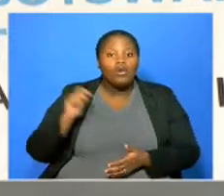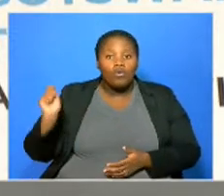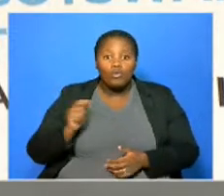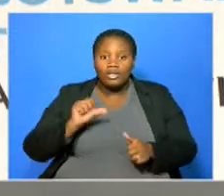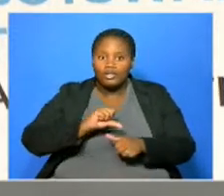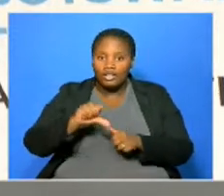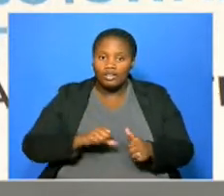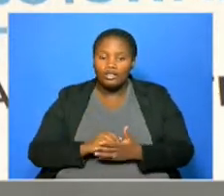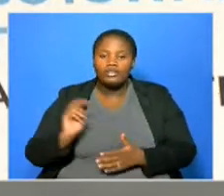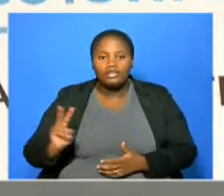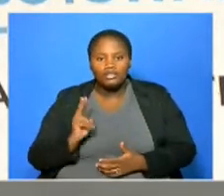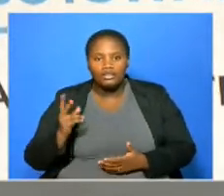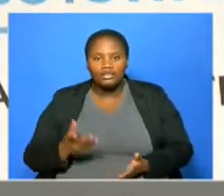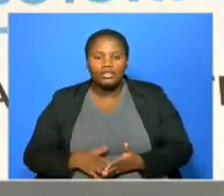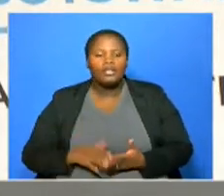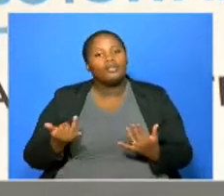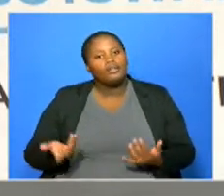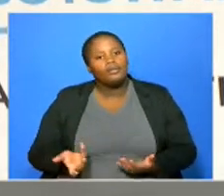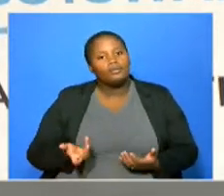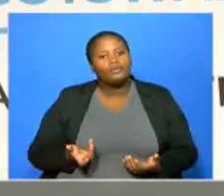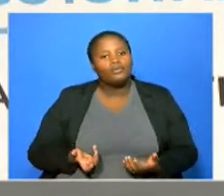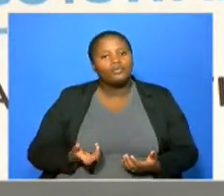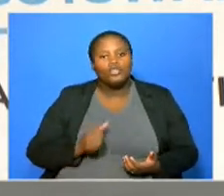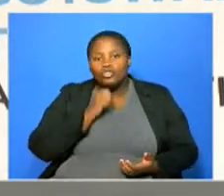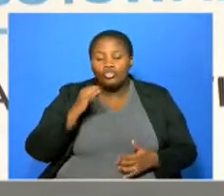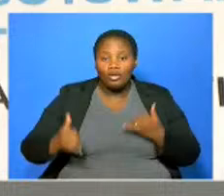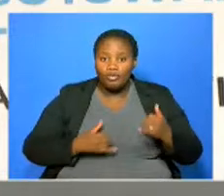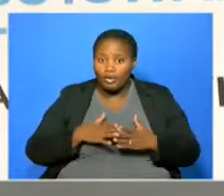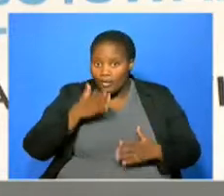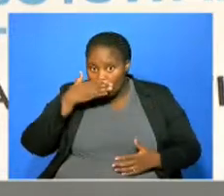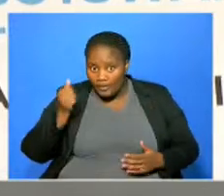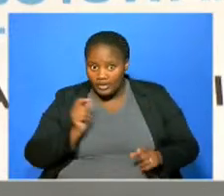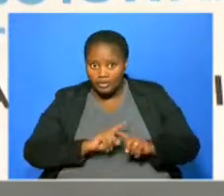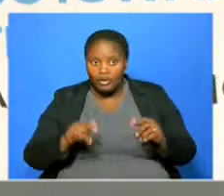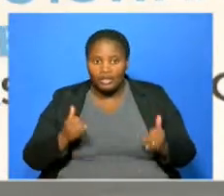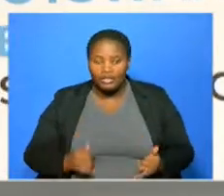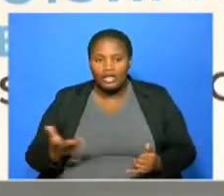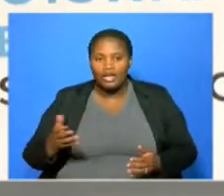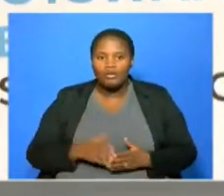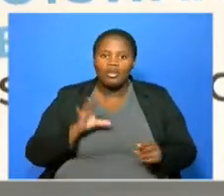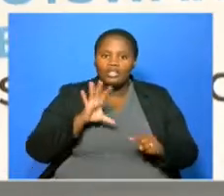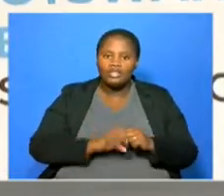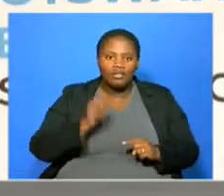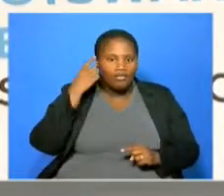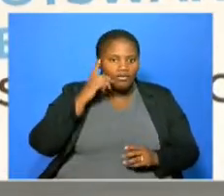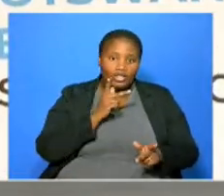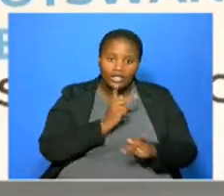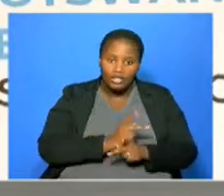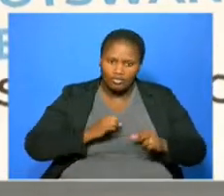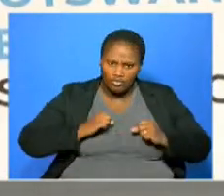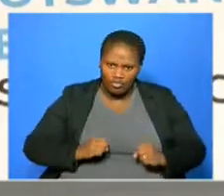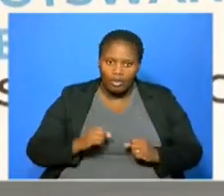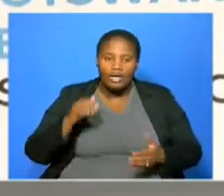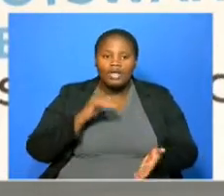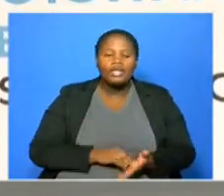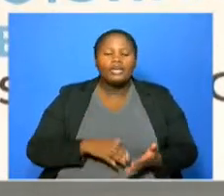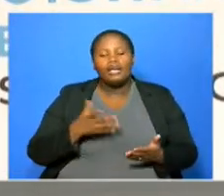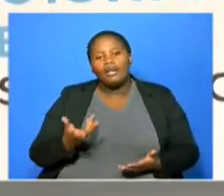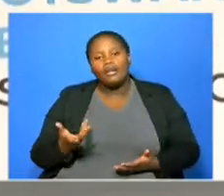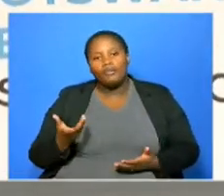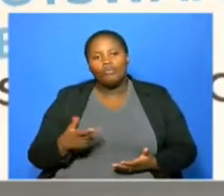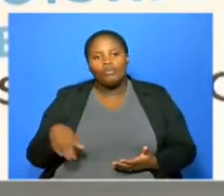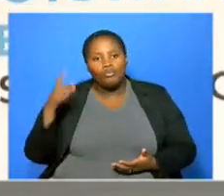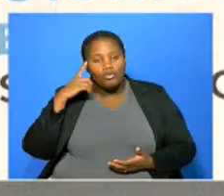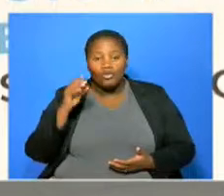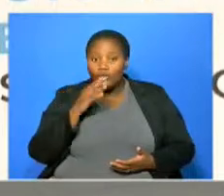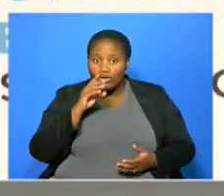6-all, and then the tiebreak. I wasn't playing the best, but I managed to keep my mental strong, and I was just making sure